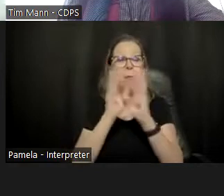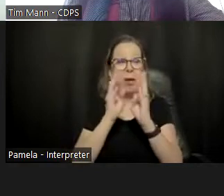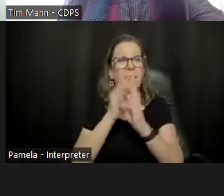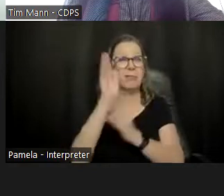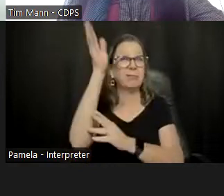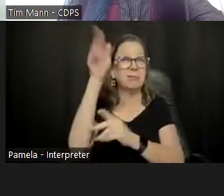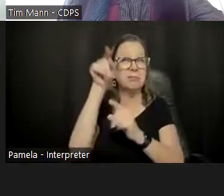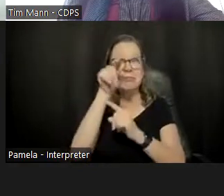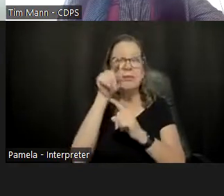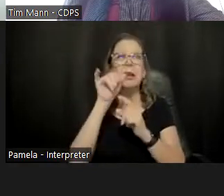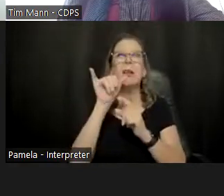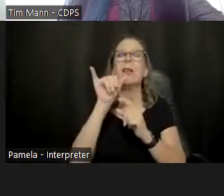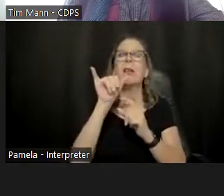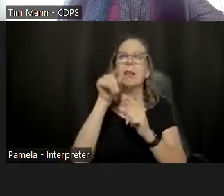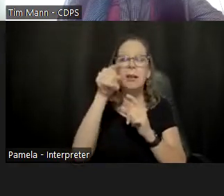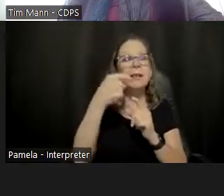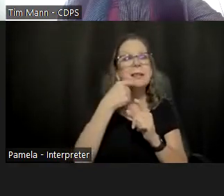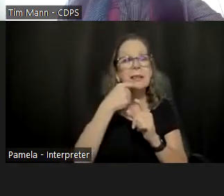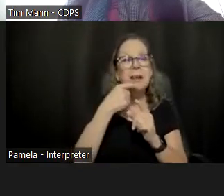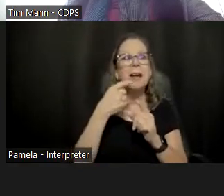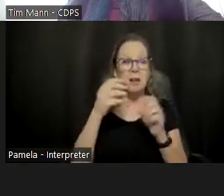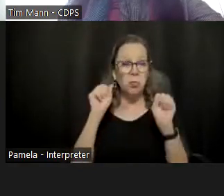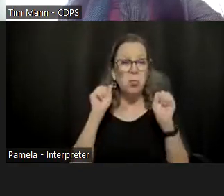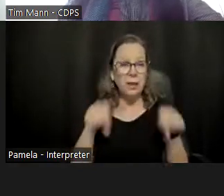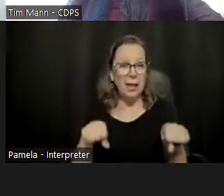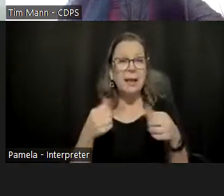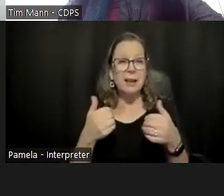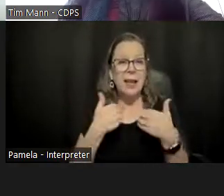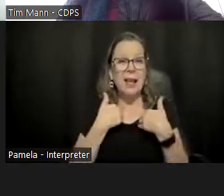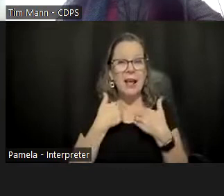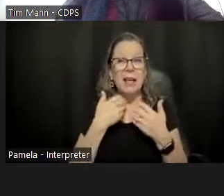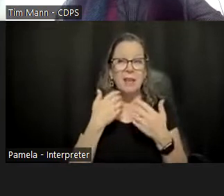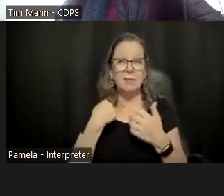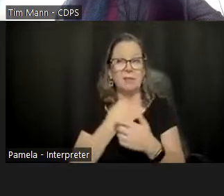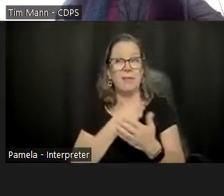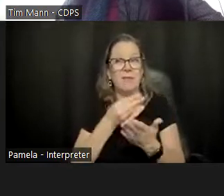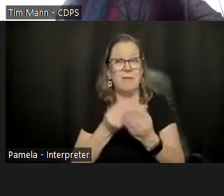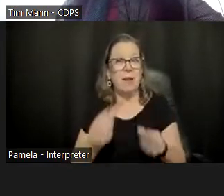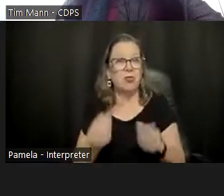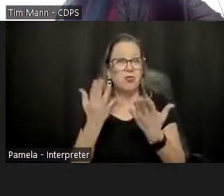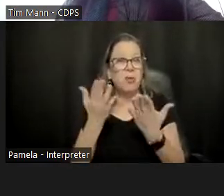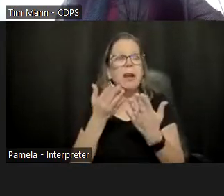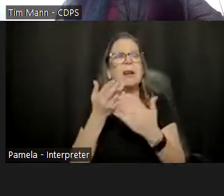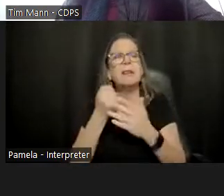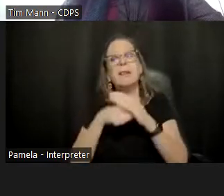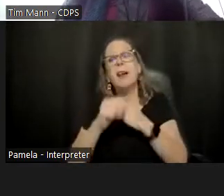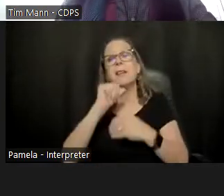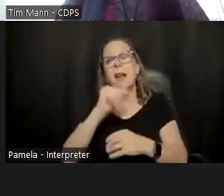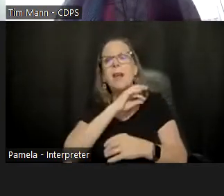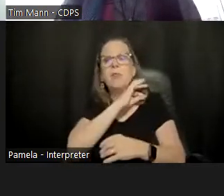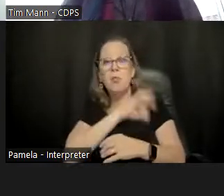conference, they brought up that there's an ability to have us fundraise through a nonprofit